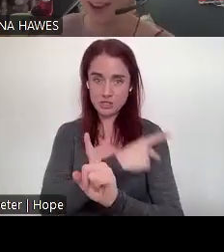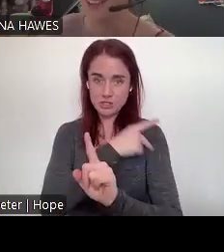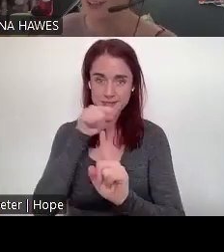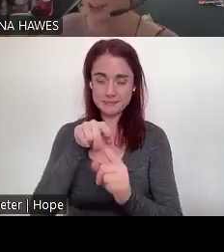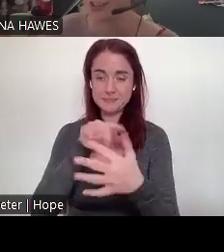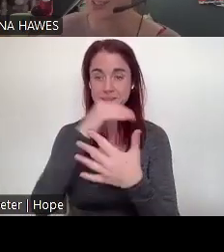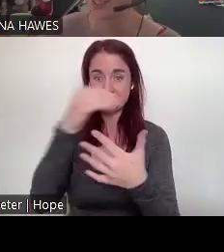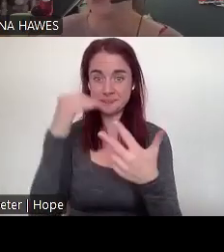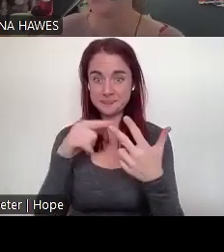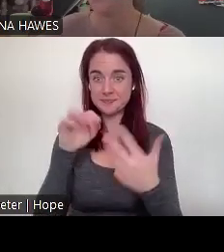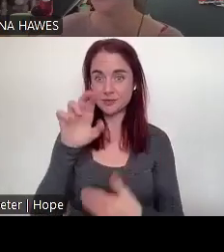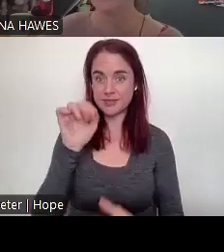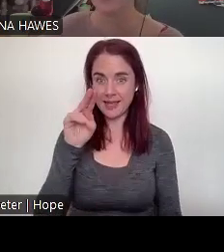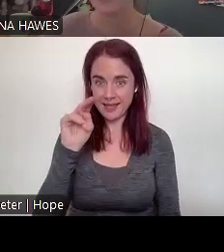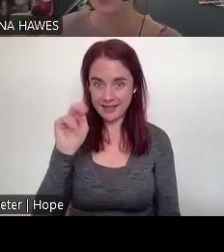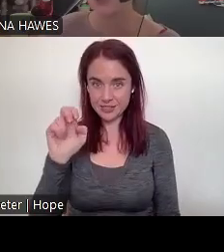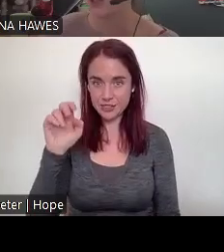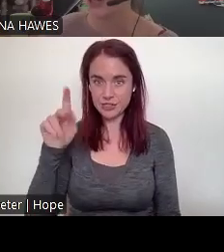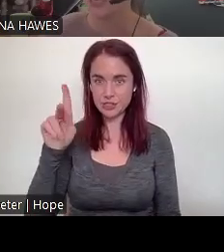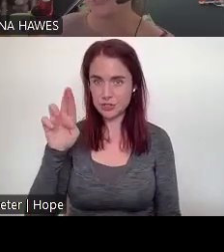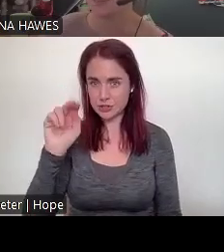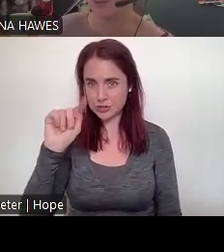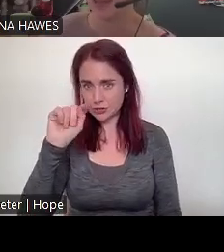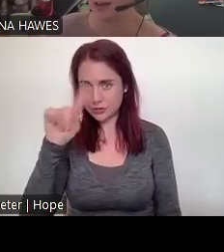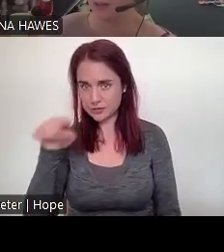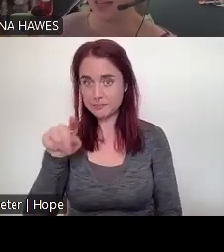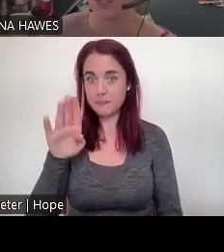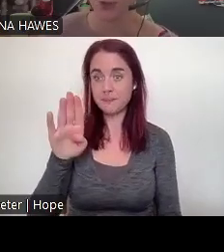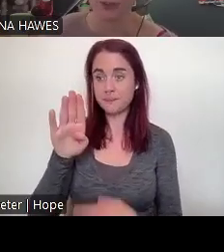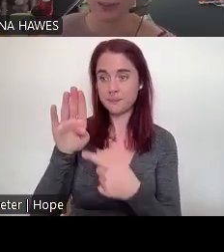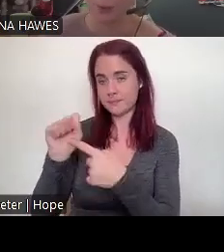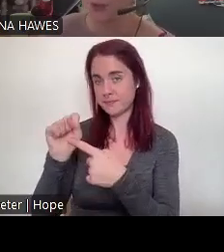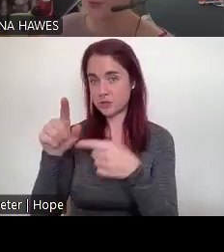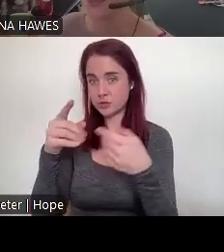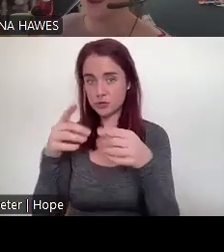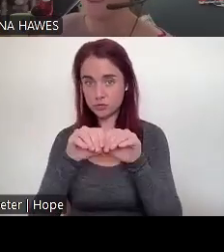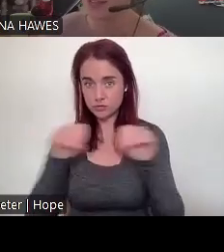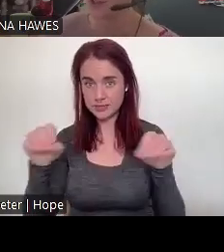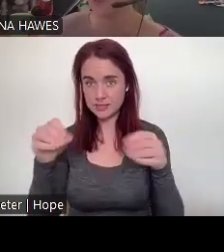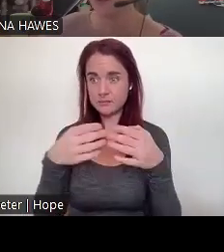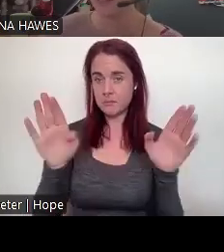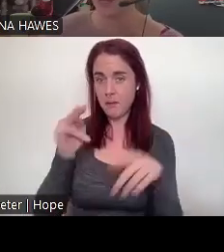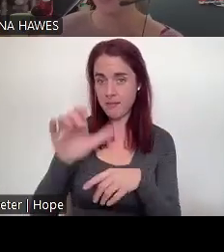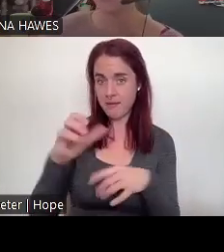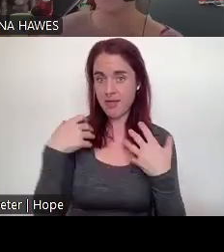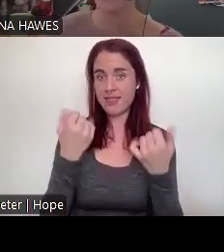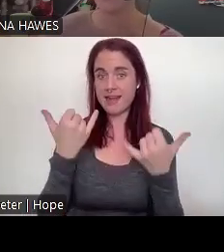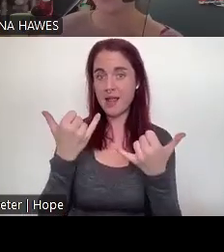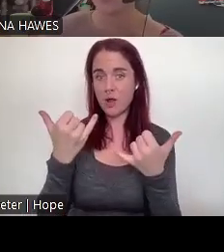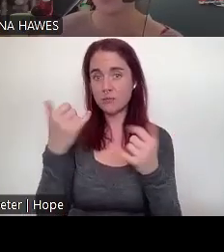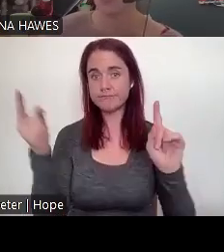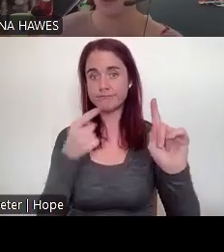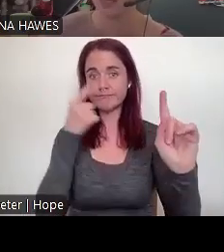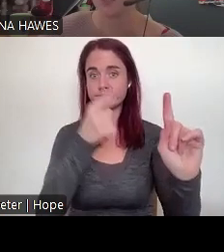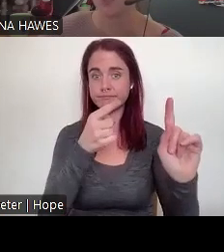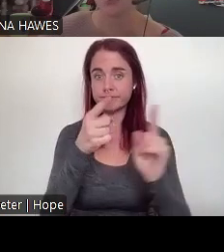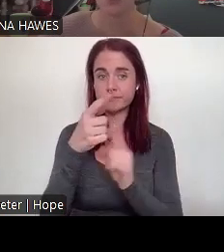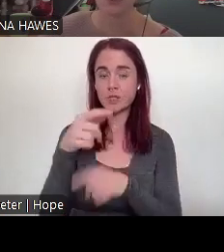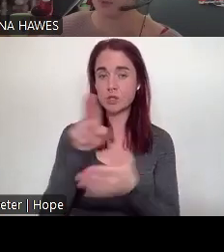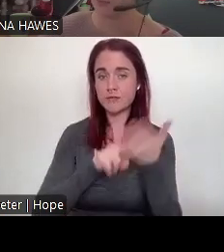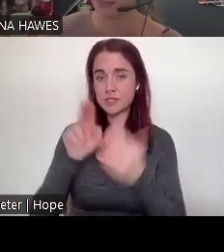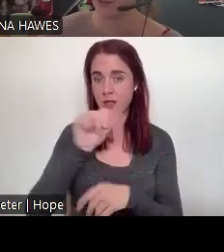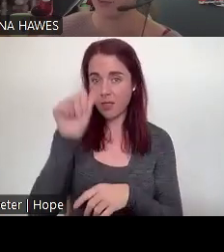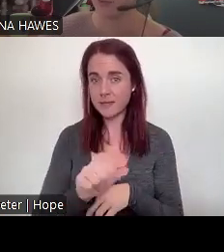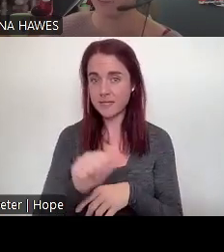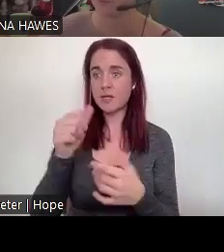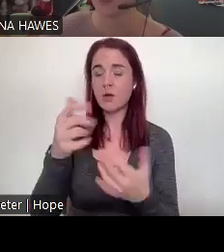have Rayanne Kurtz, who holds a bachelor's degree in public health and is currently pursuing a Master of Public Health from the University at Albany's School